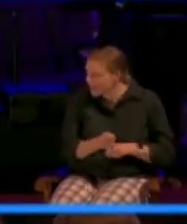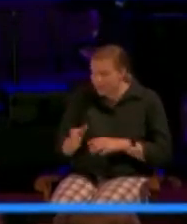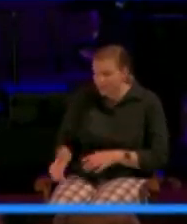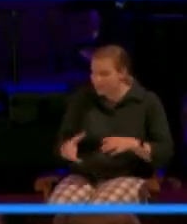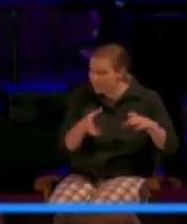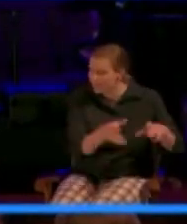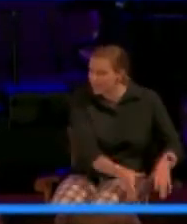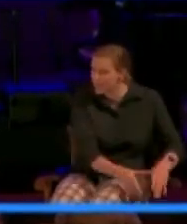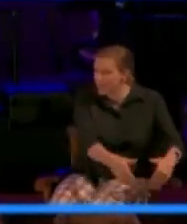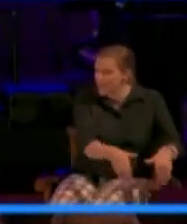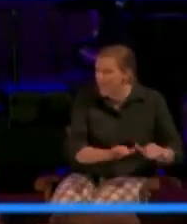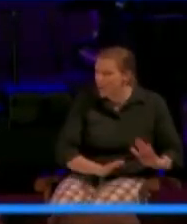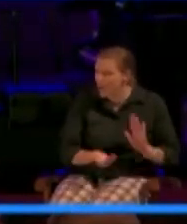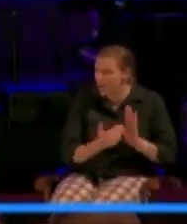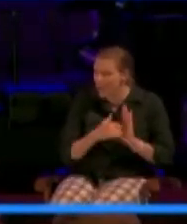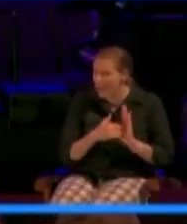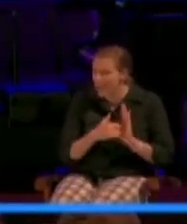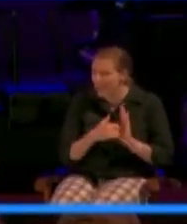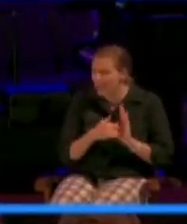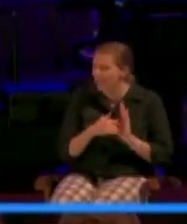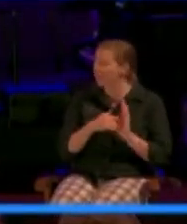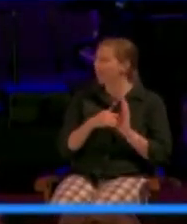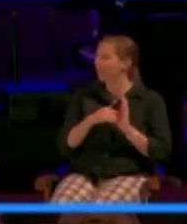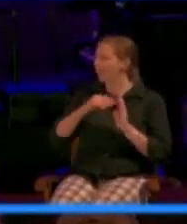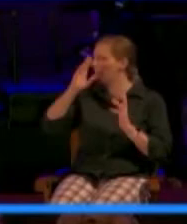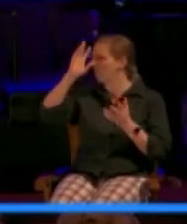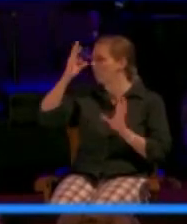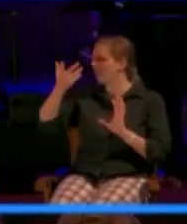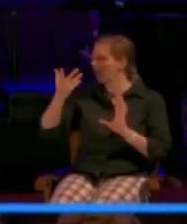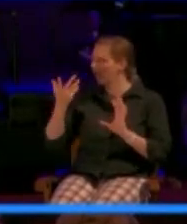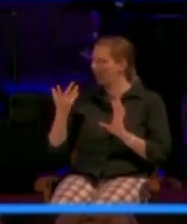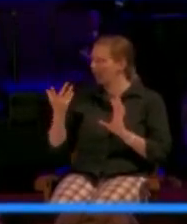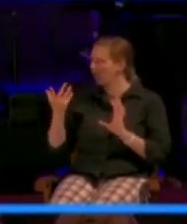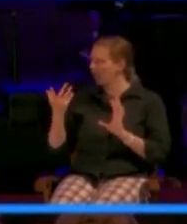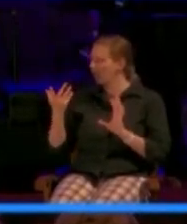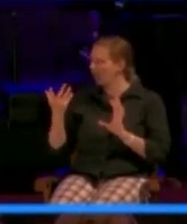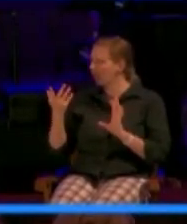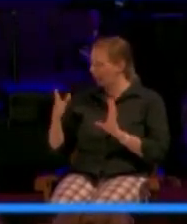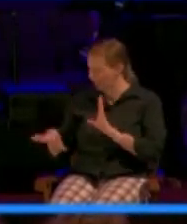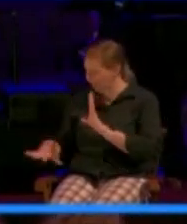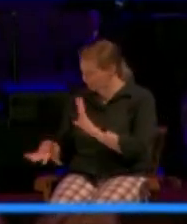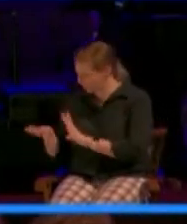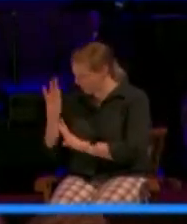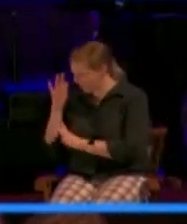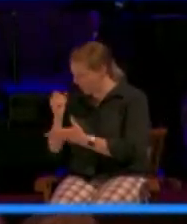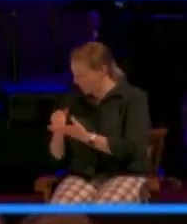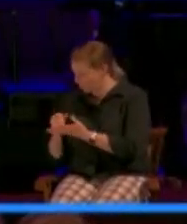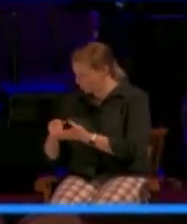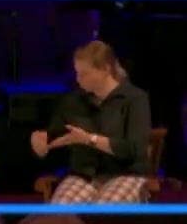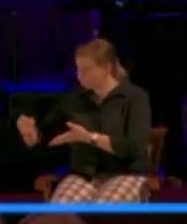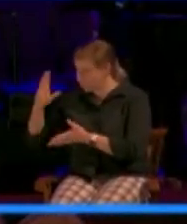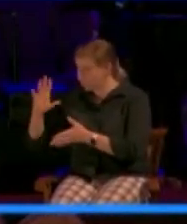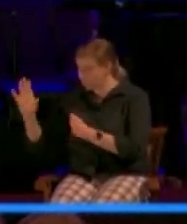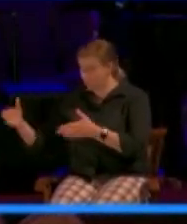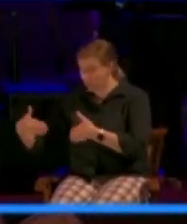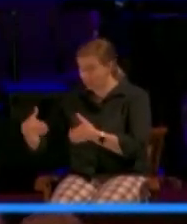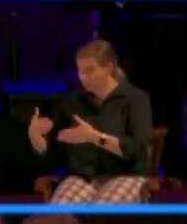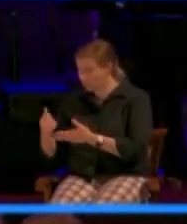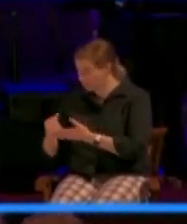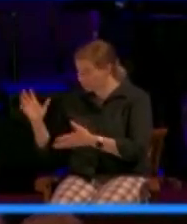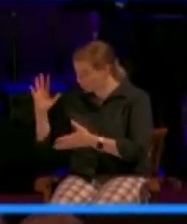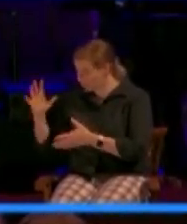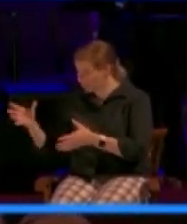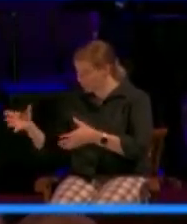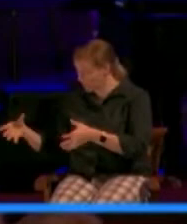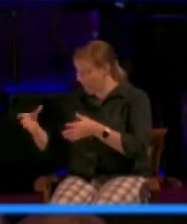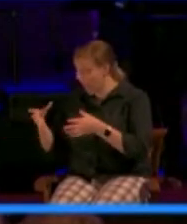gets a little wacky here if you're reading it slowly the way I am. He finds the treasure, and then he says, oh, here's a bright idea. Let's bury it